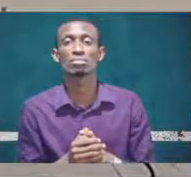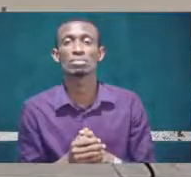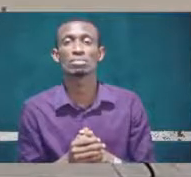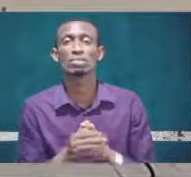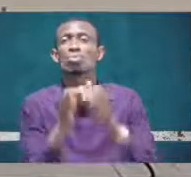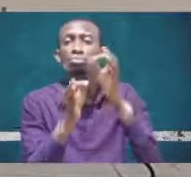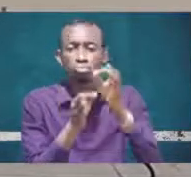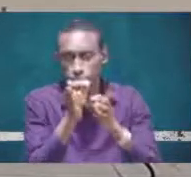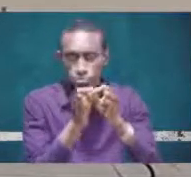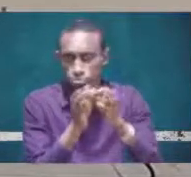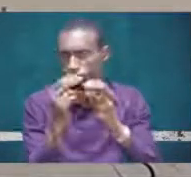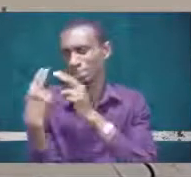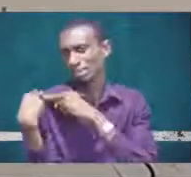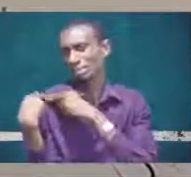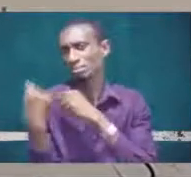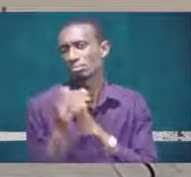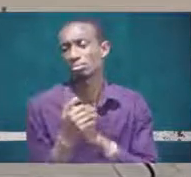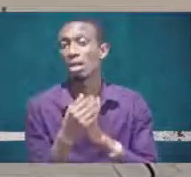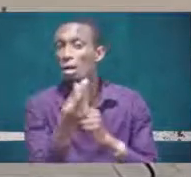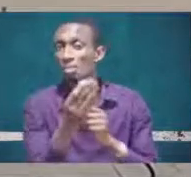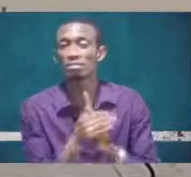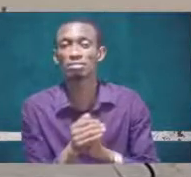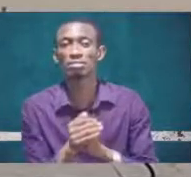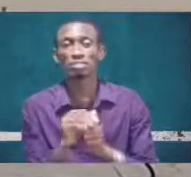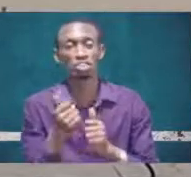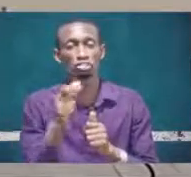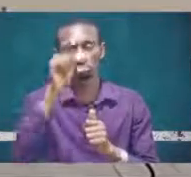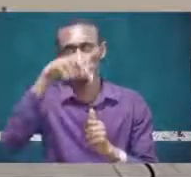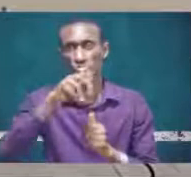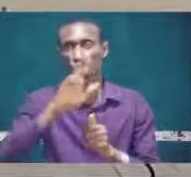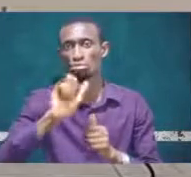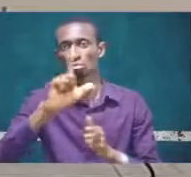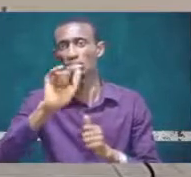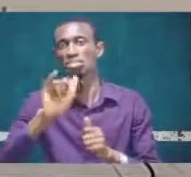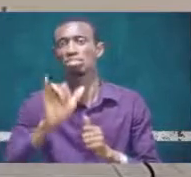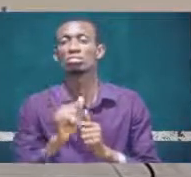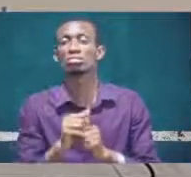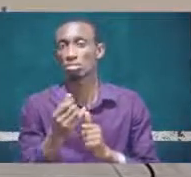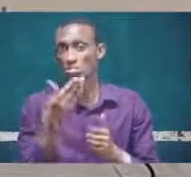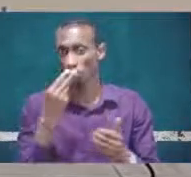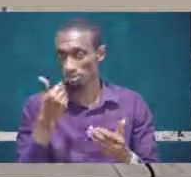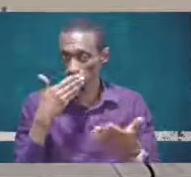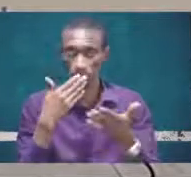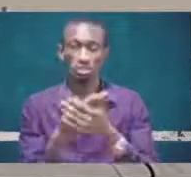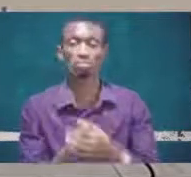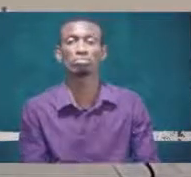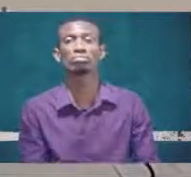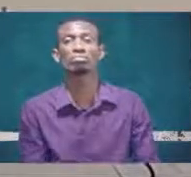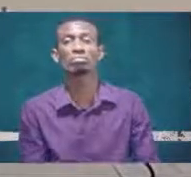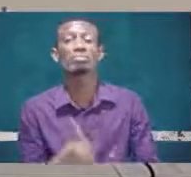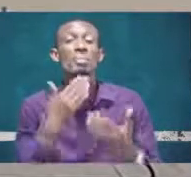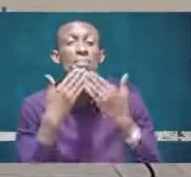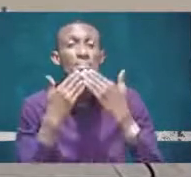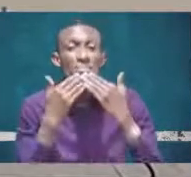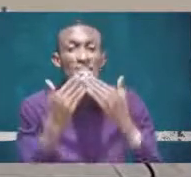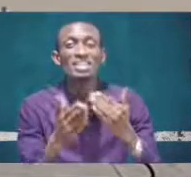explain the functions of money and even the qualities of good money. Thank you for